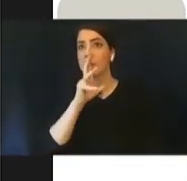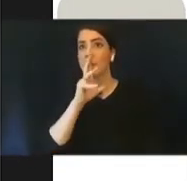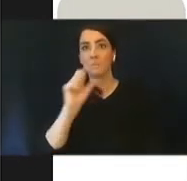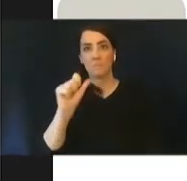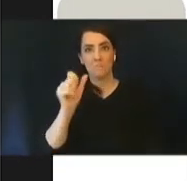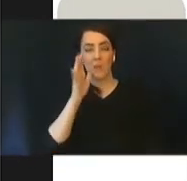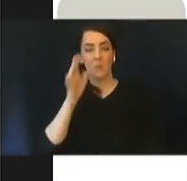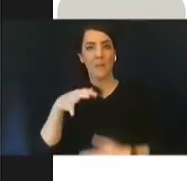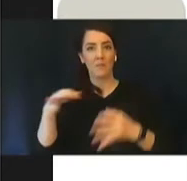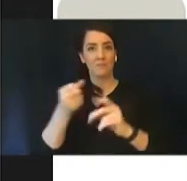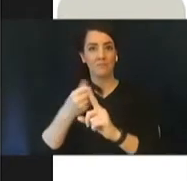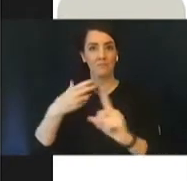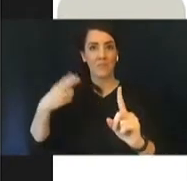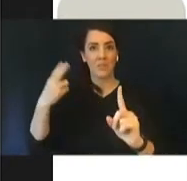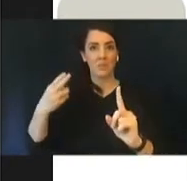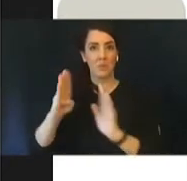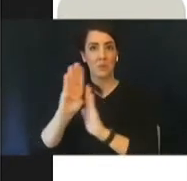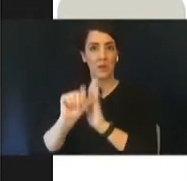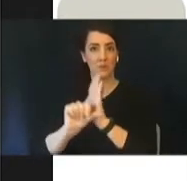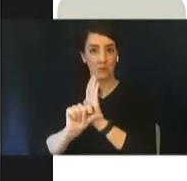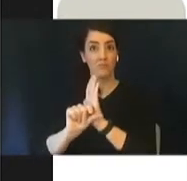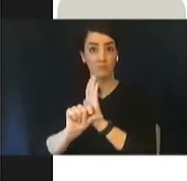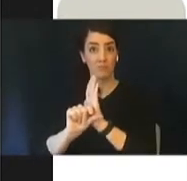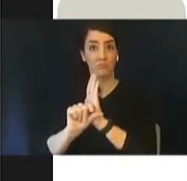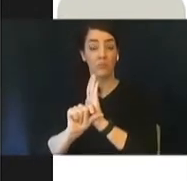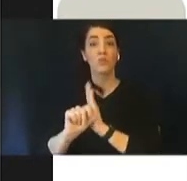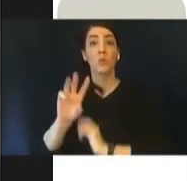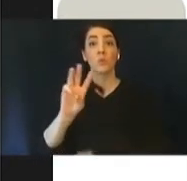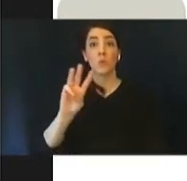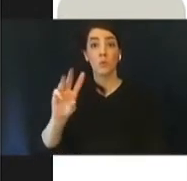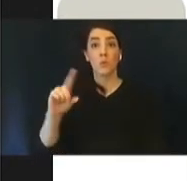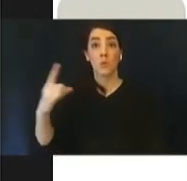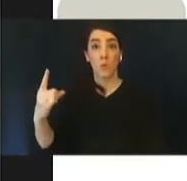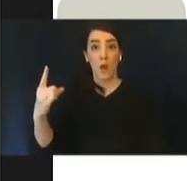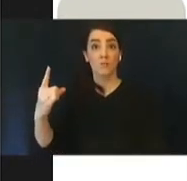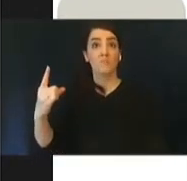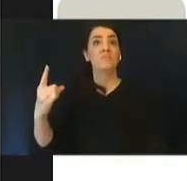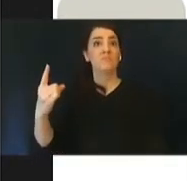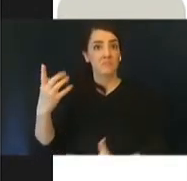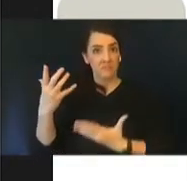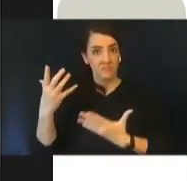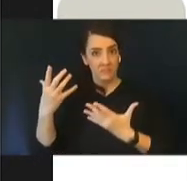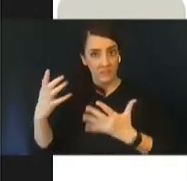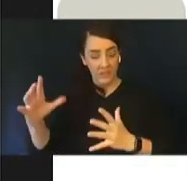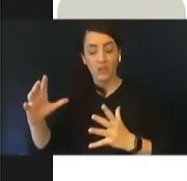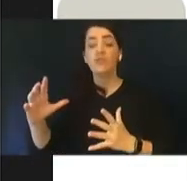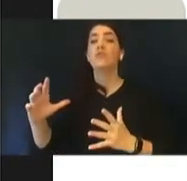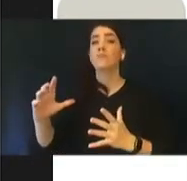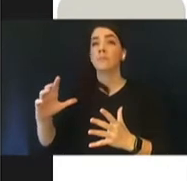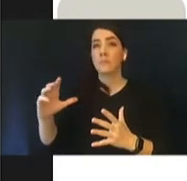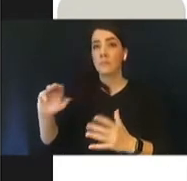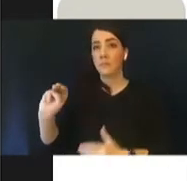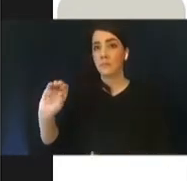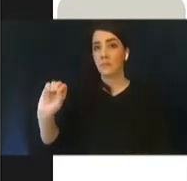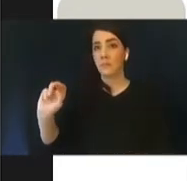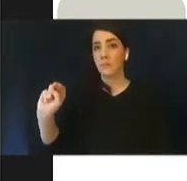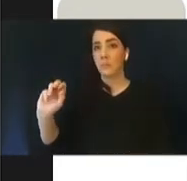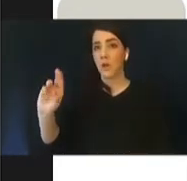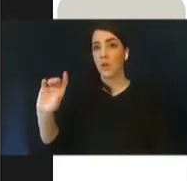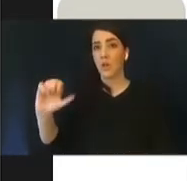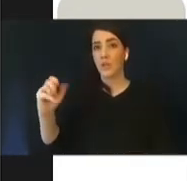aftermath of World War I and the overthrow of the Russian monarchy in February of 1917, Ukrainian leaders